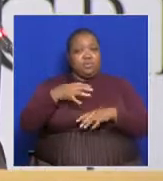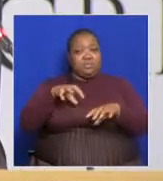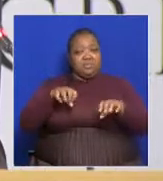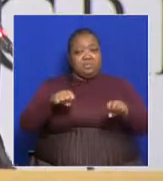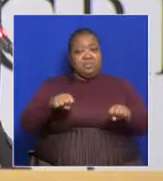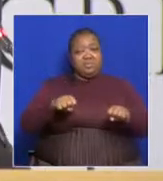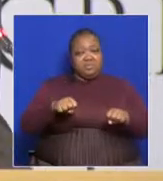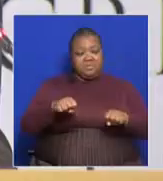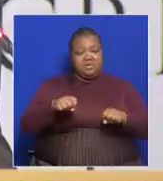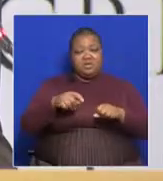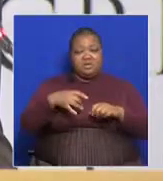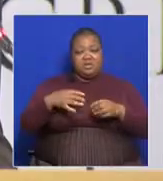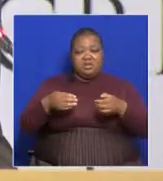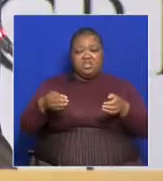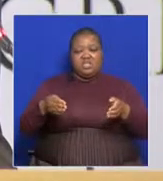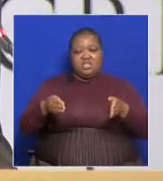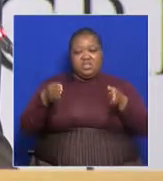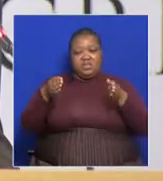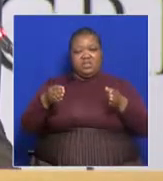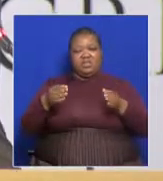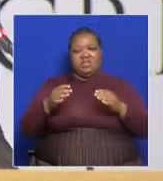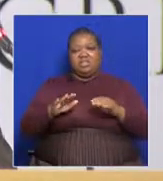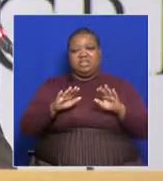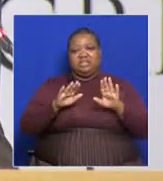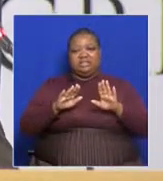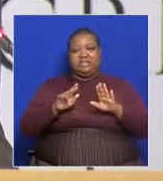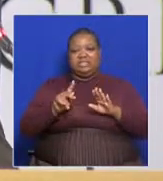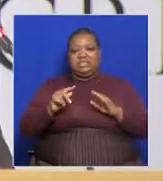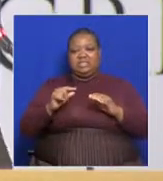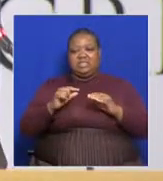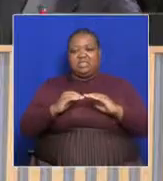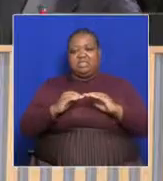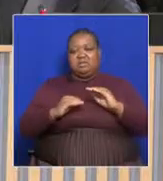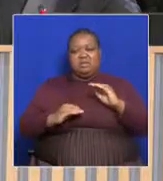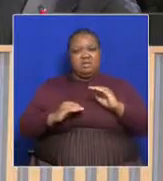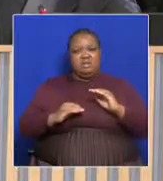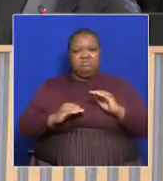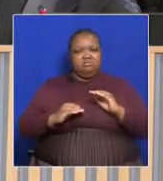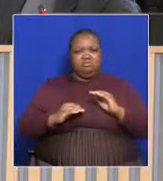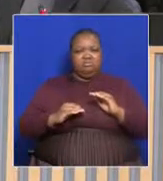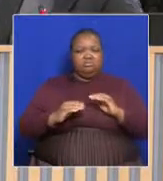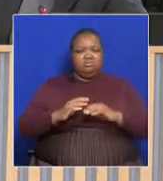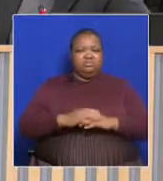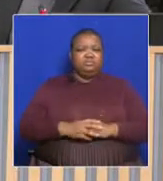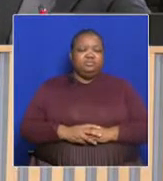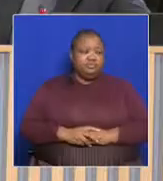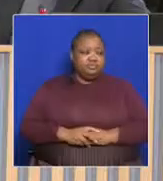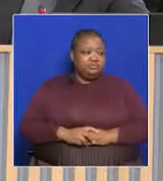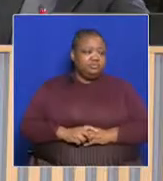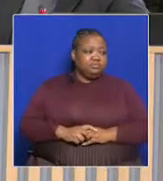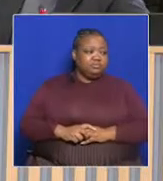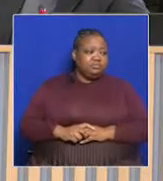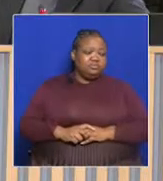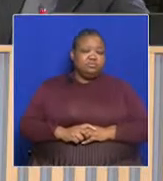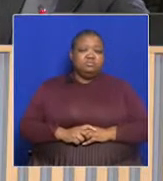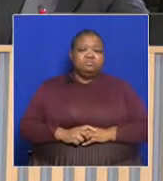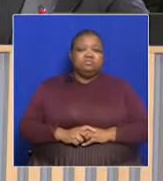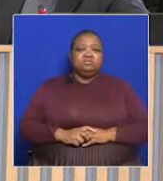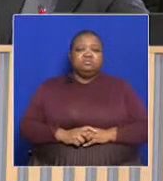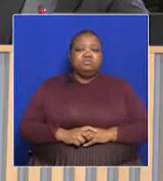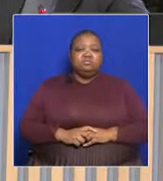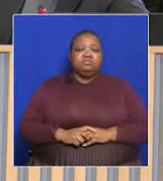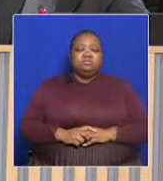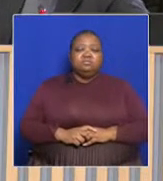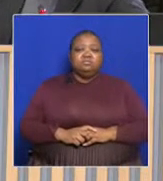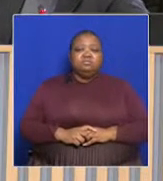getting less than 10 kilos at least. So that was my reason. Colonel, it all leaves one with the impression that you wanted